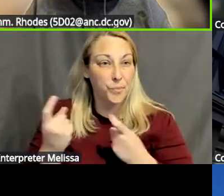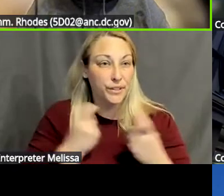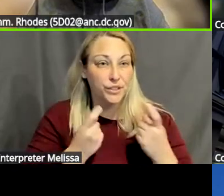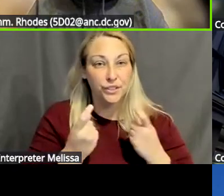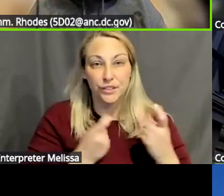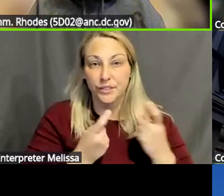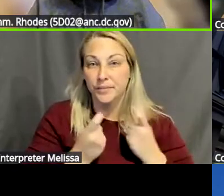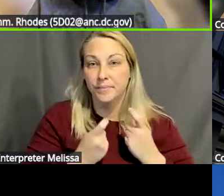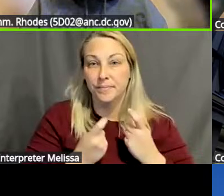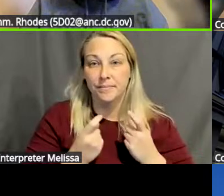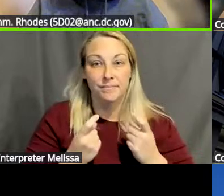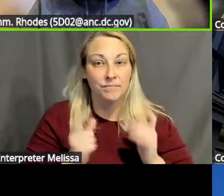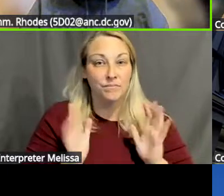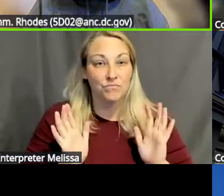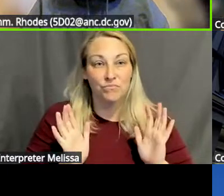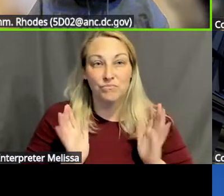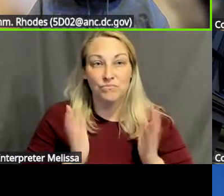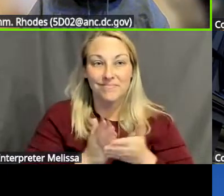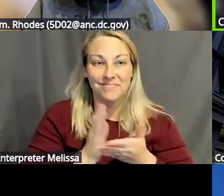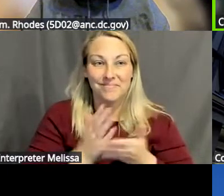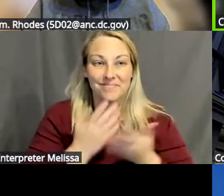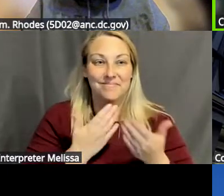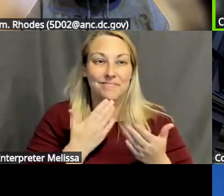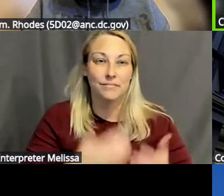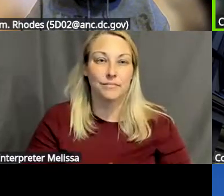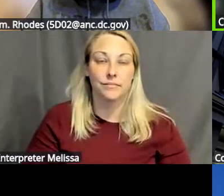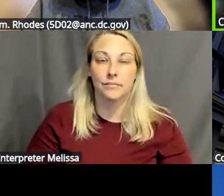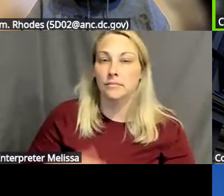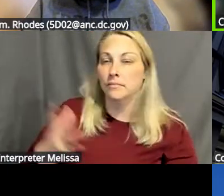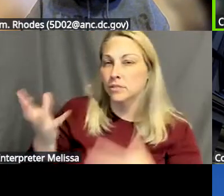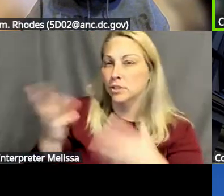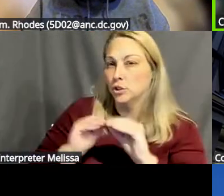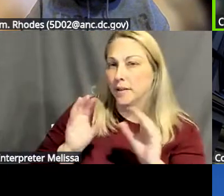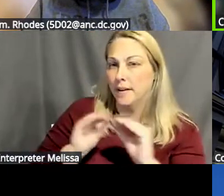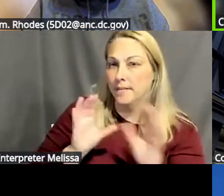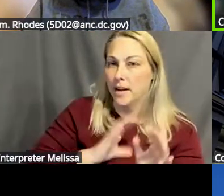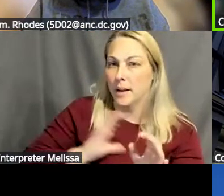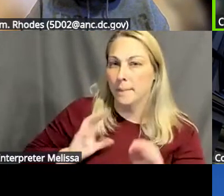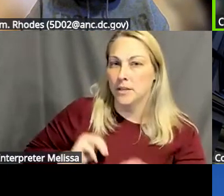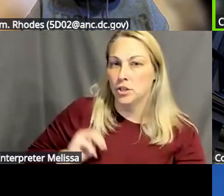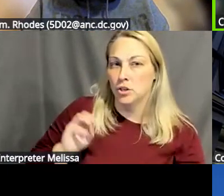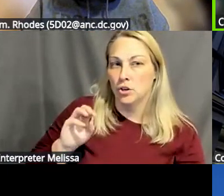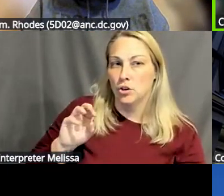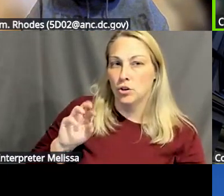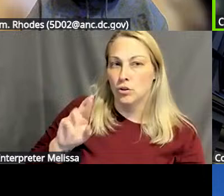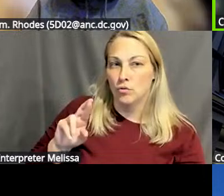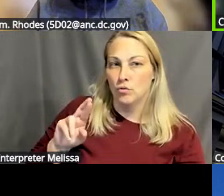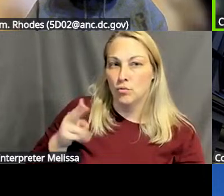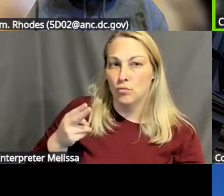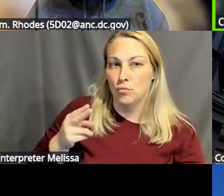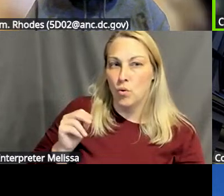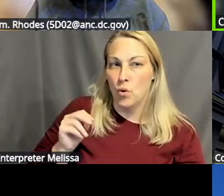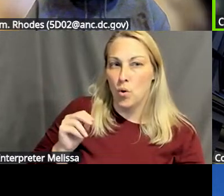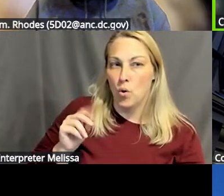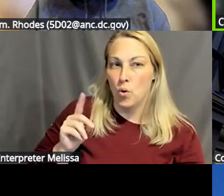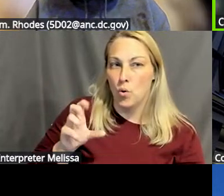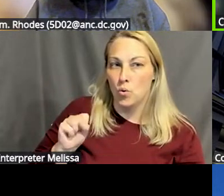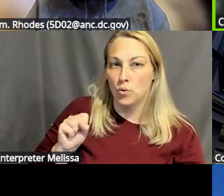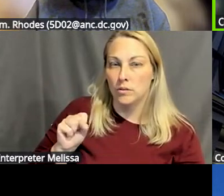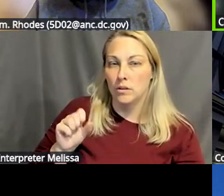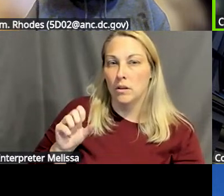All right, thank you. And just to clarify, Commissioner Rhodes, the role of ANC 5D in